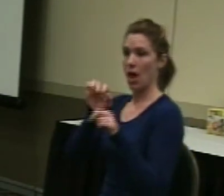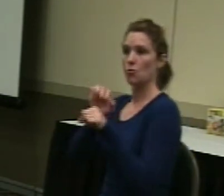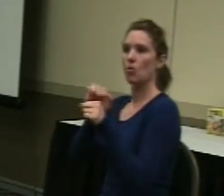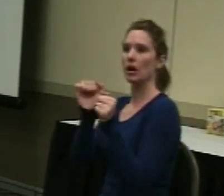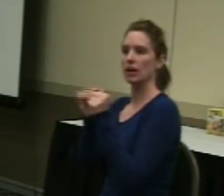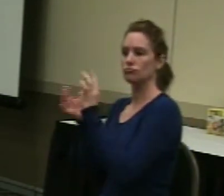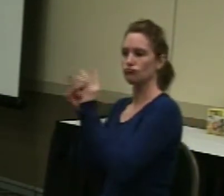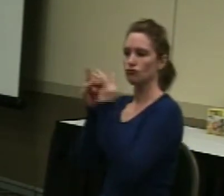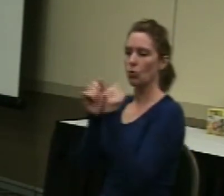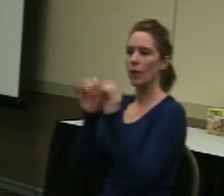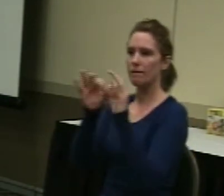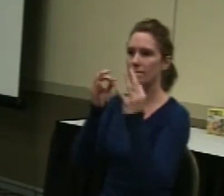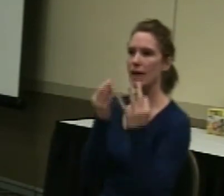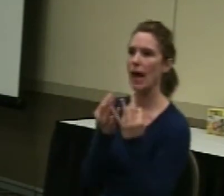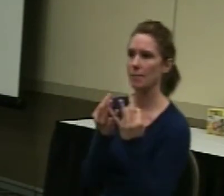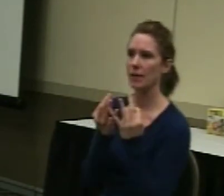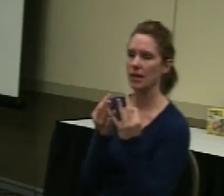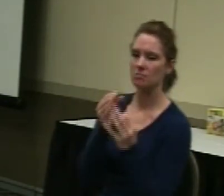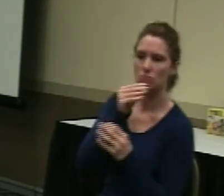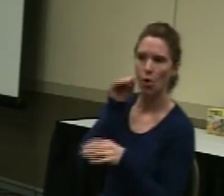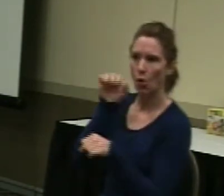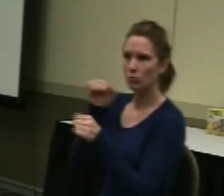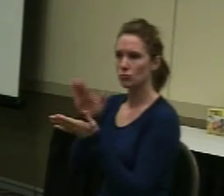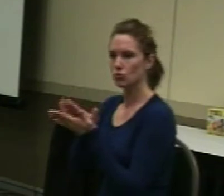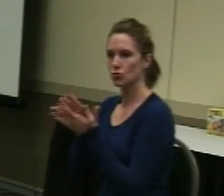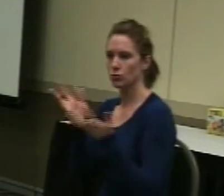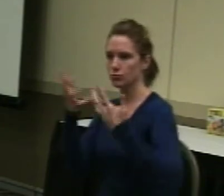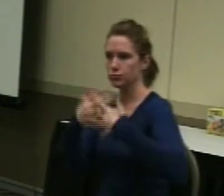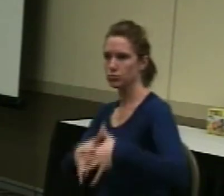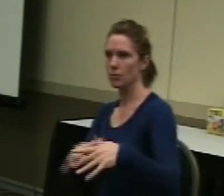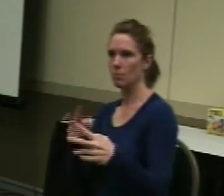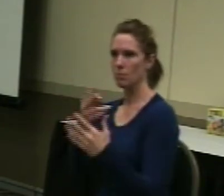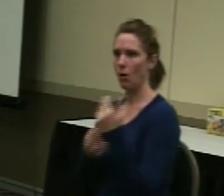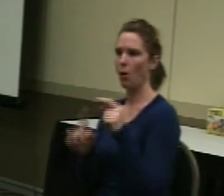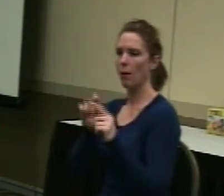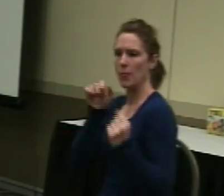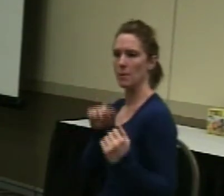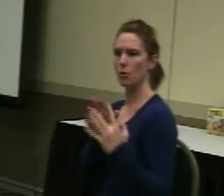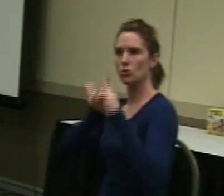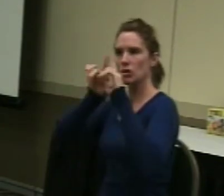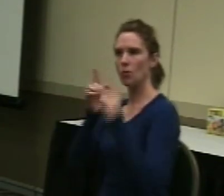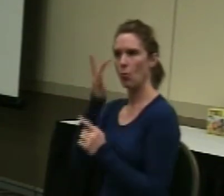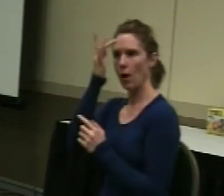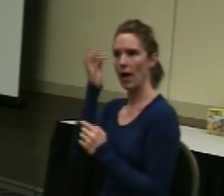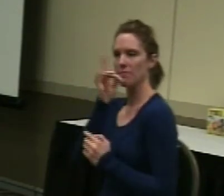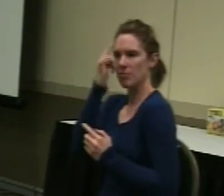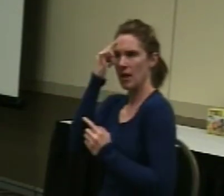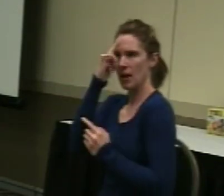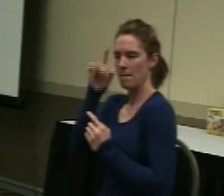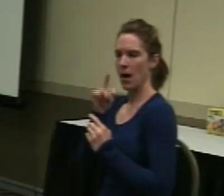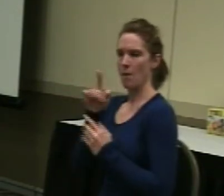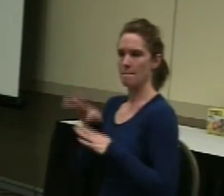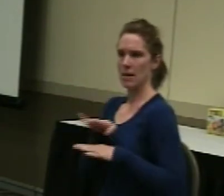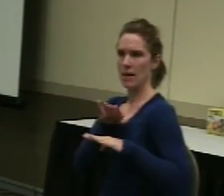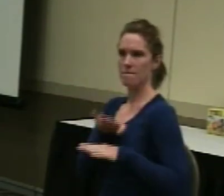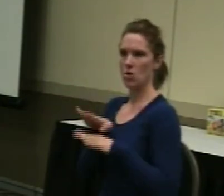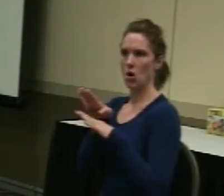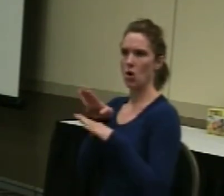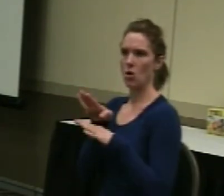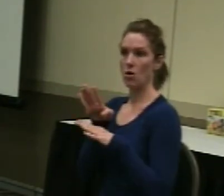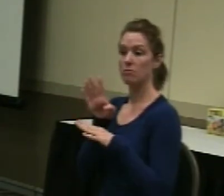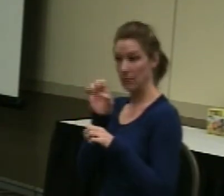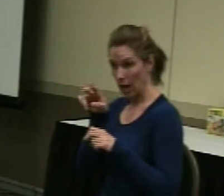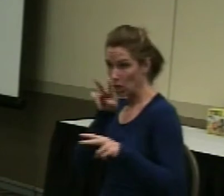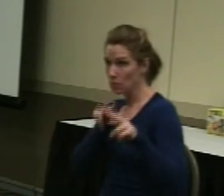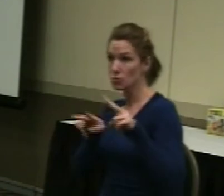working with the family, maximizing home and school. But the whole approach to her is so different when you think about behavior